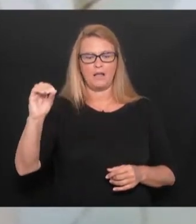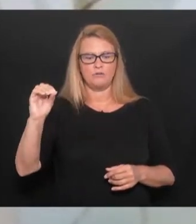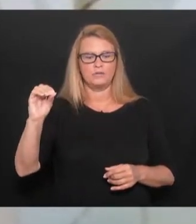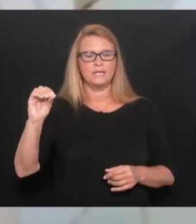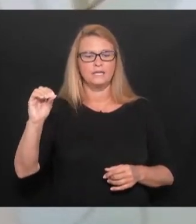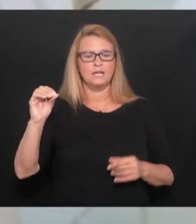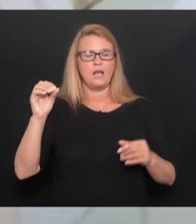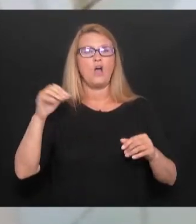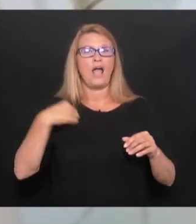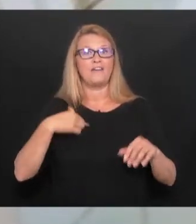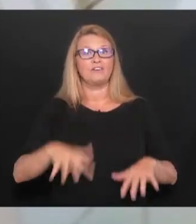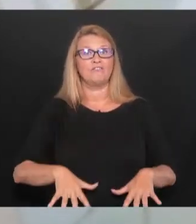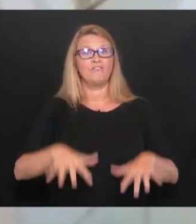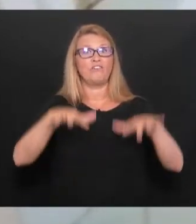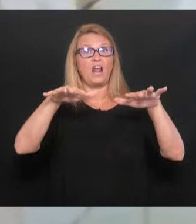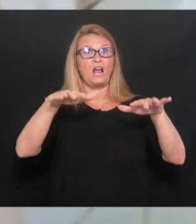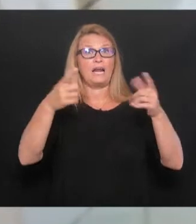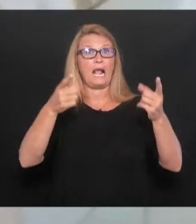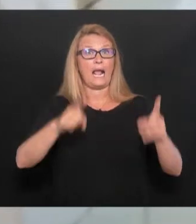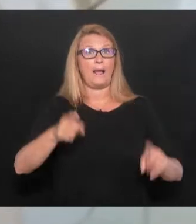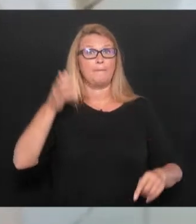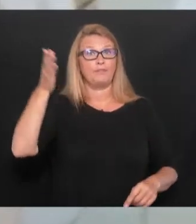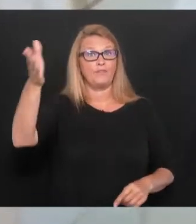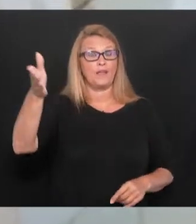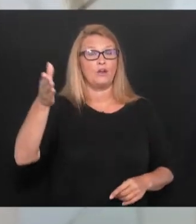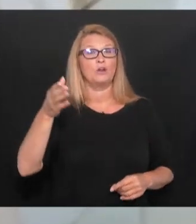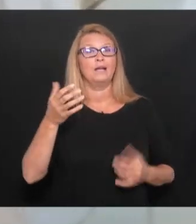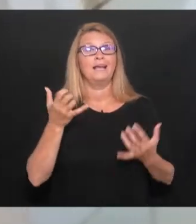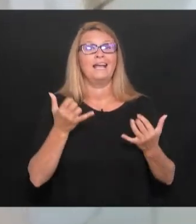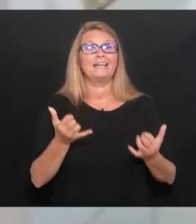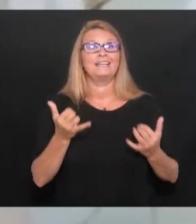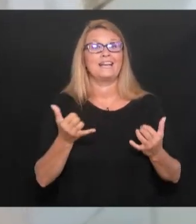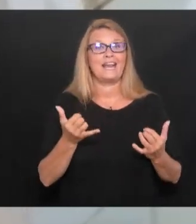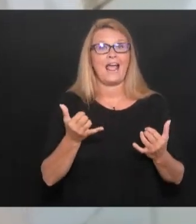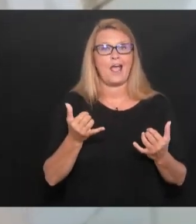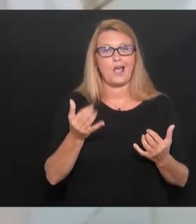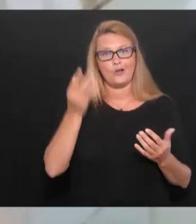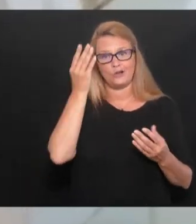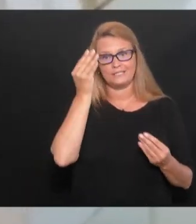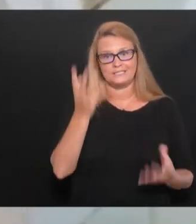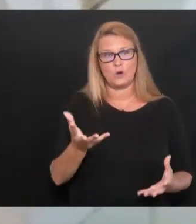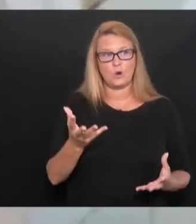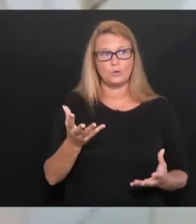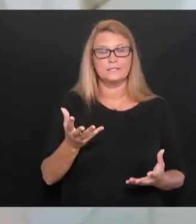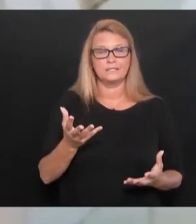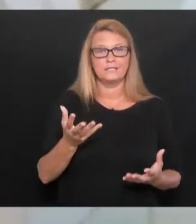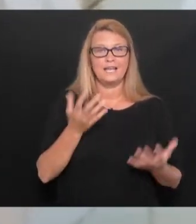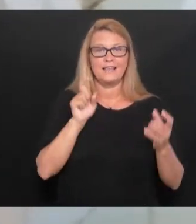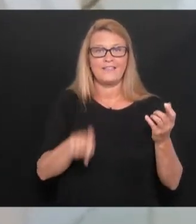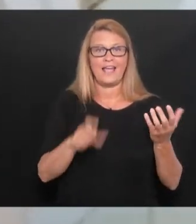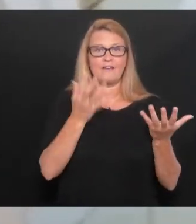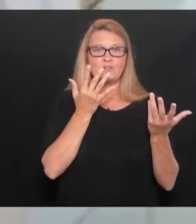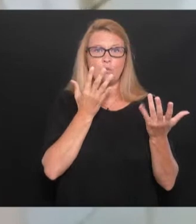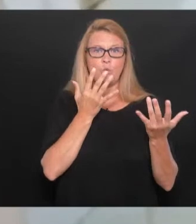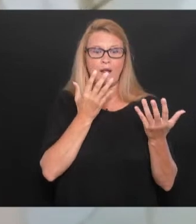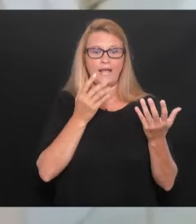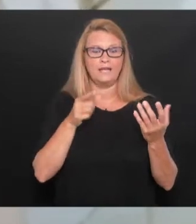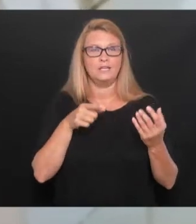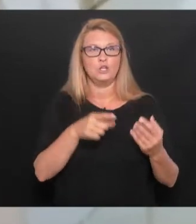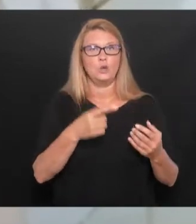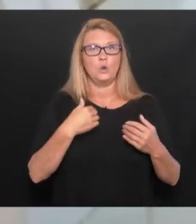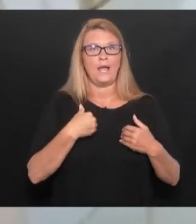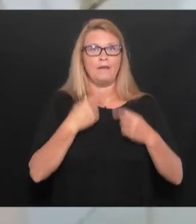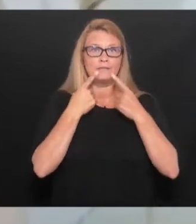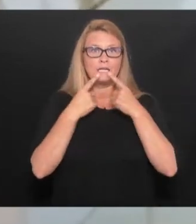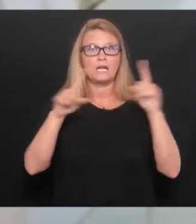this flood and lost everything, and they're being told that they have to wait until you declare a state of emergency